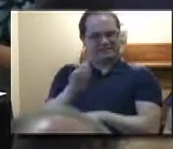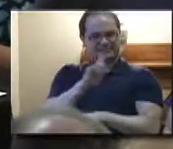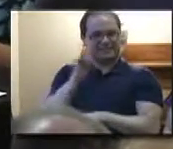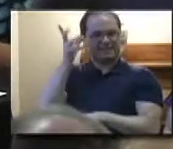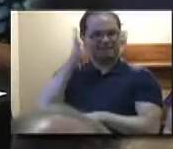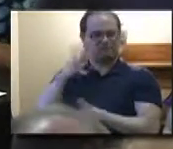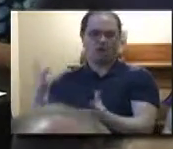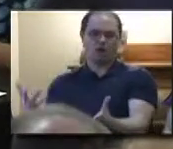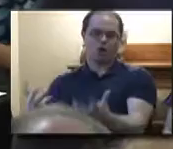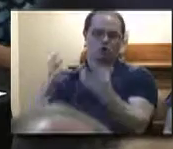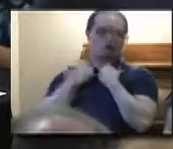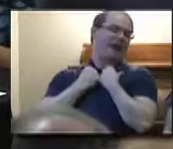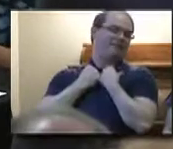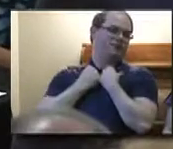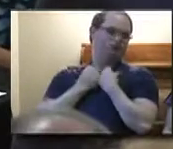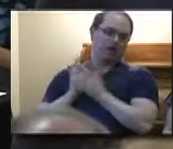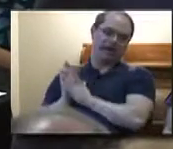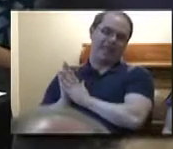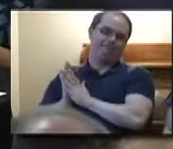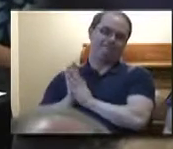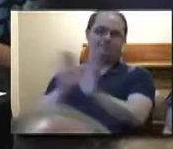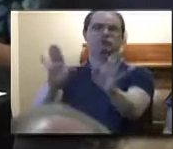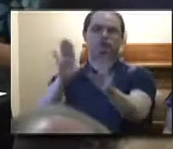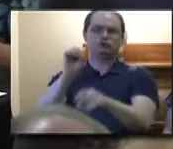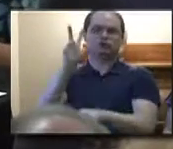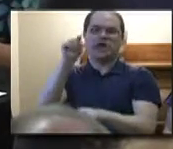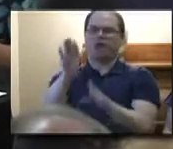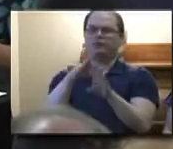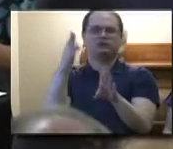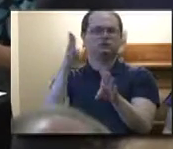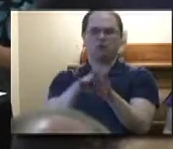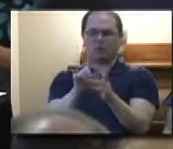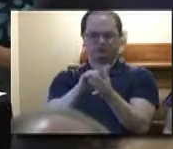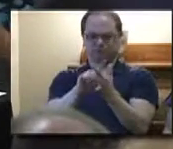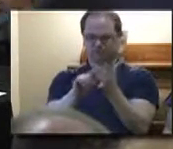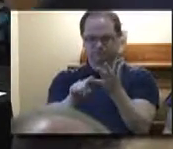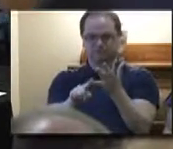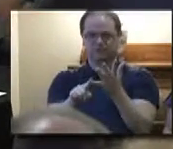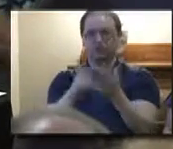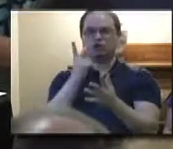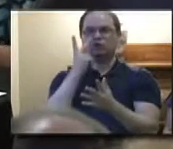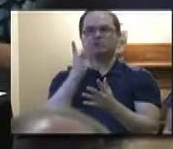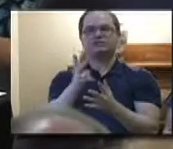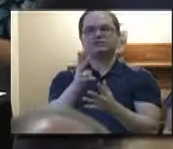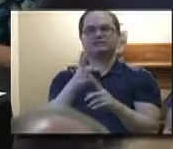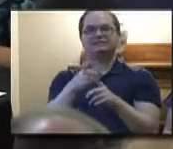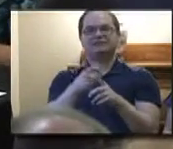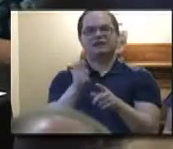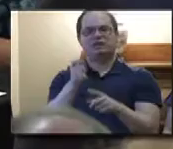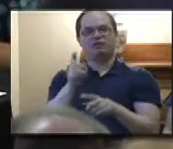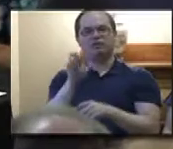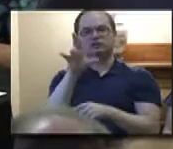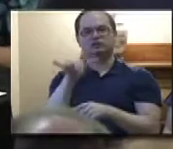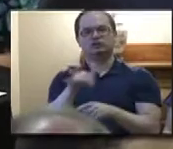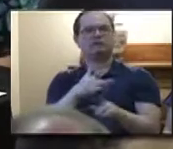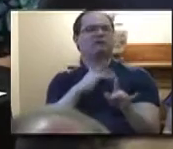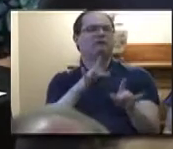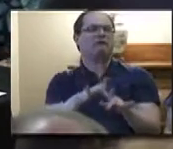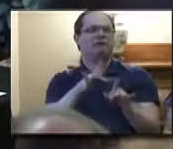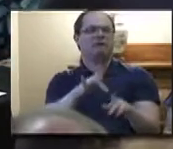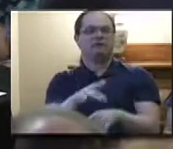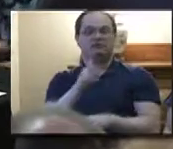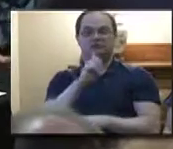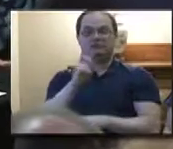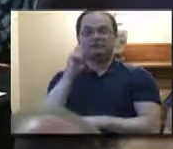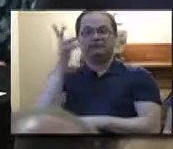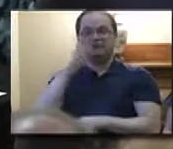man grabbed her and pushed her out the door, and you know, you could just see the empathy from the jury. But then they put the